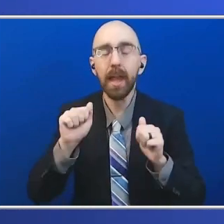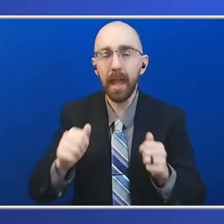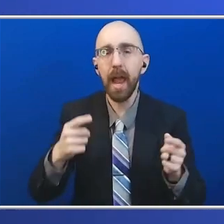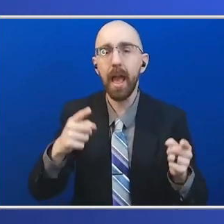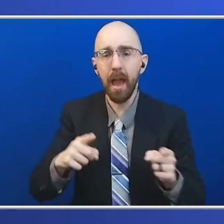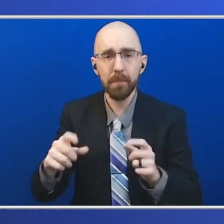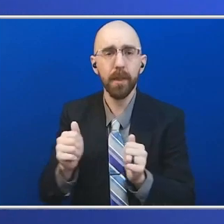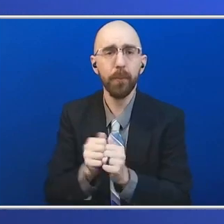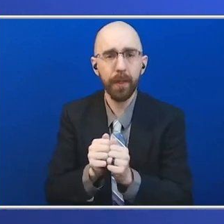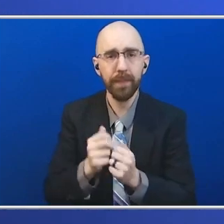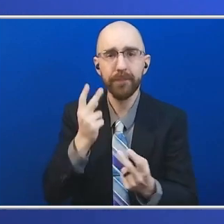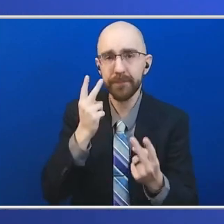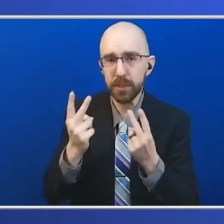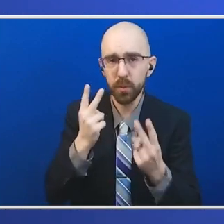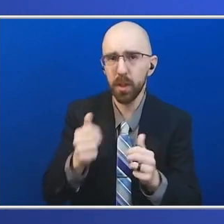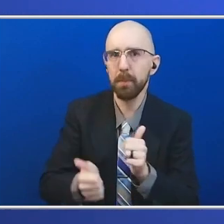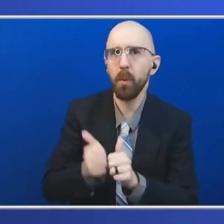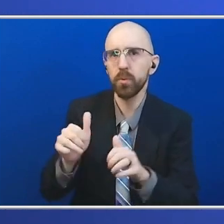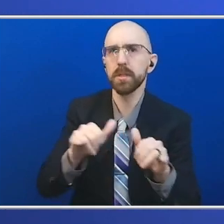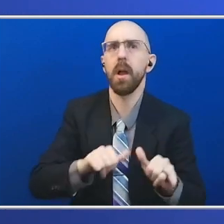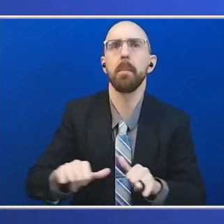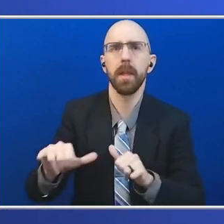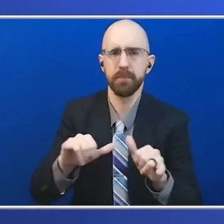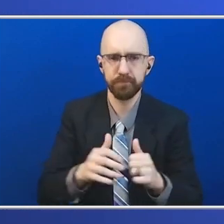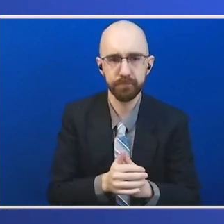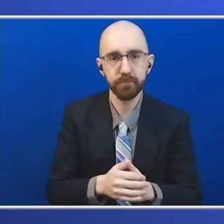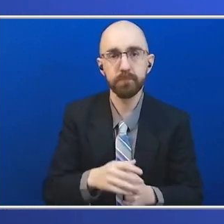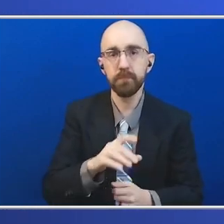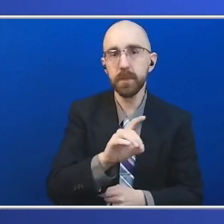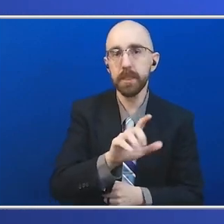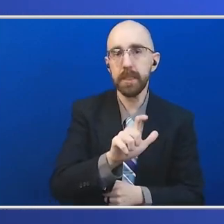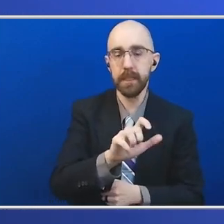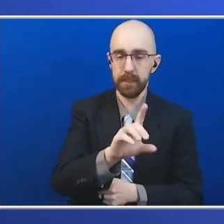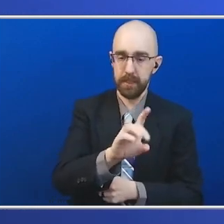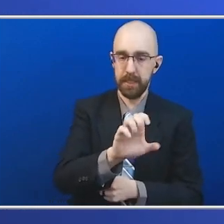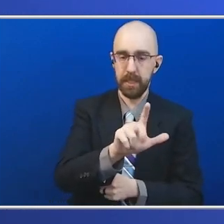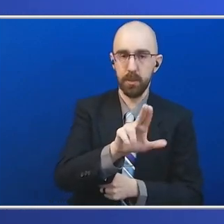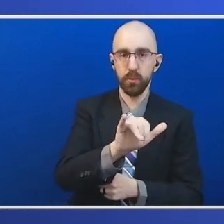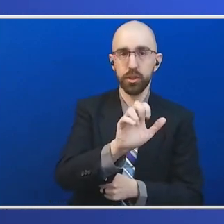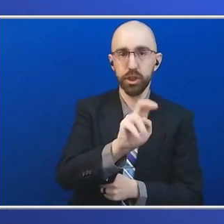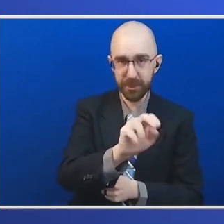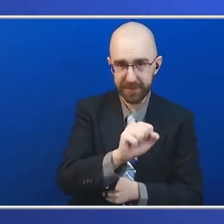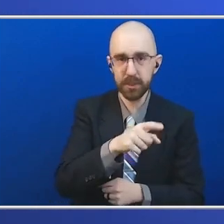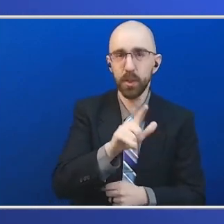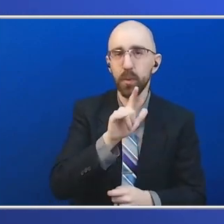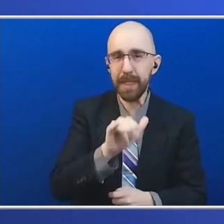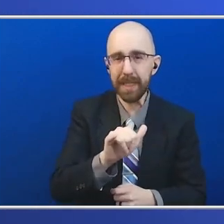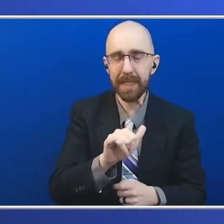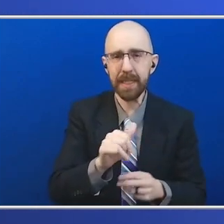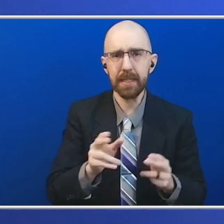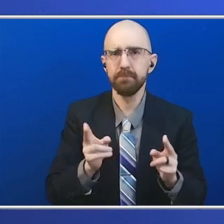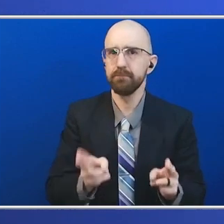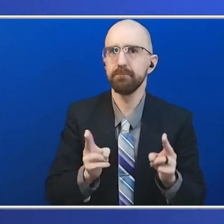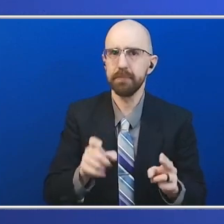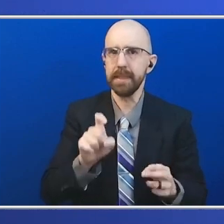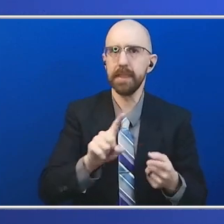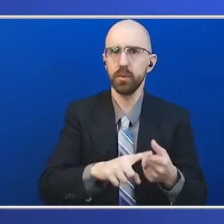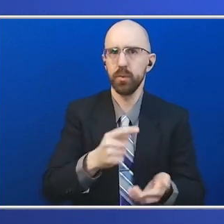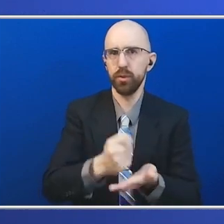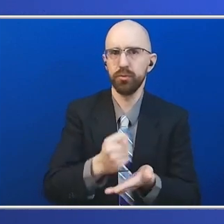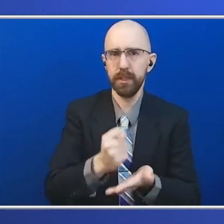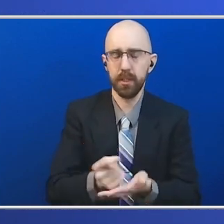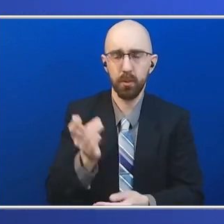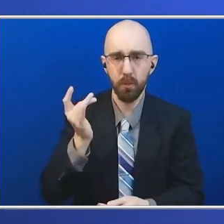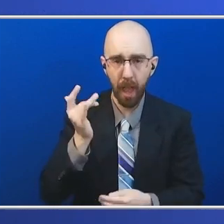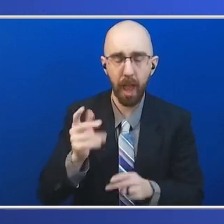being the most common. Now, delusions are the ones which can be really urgently needed treated, because people may believe